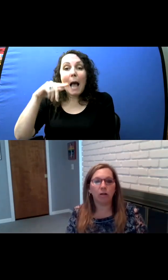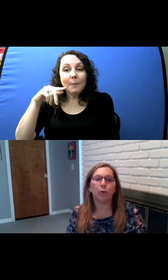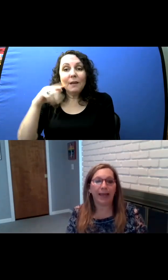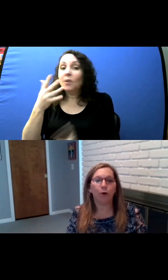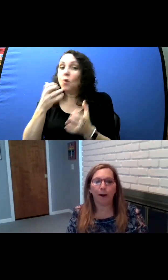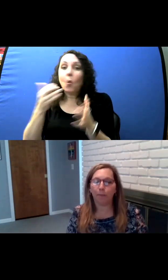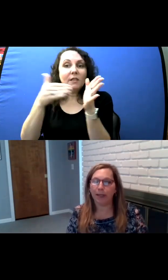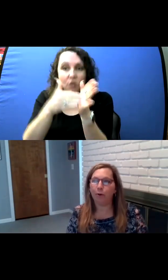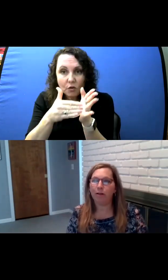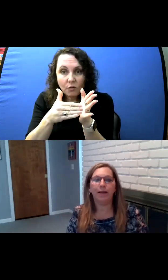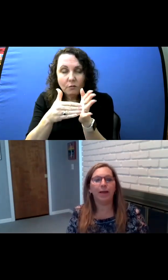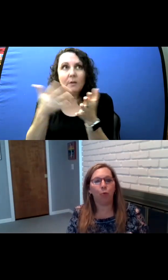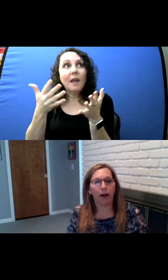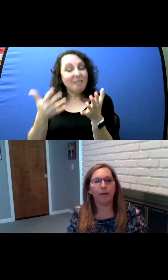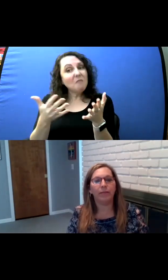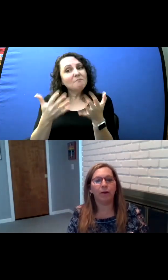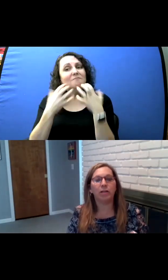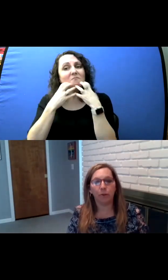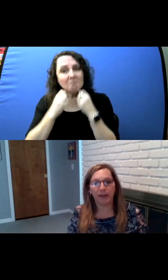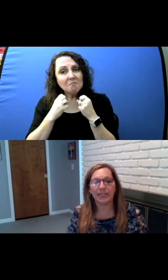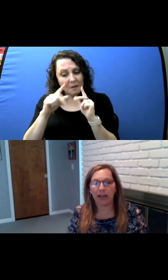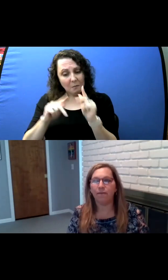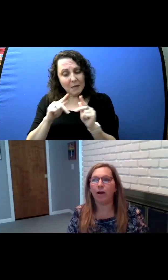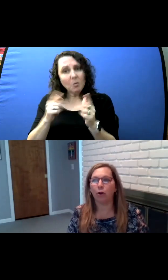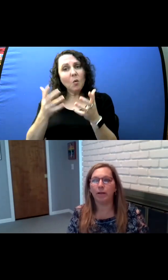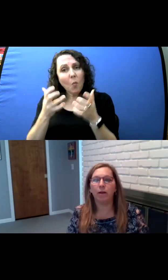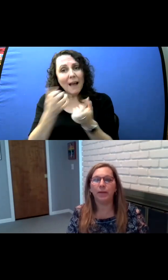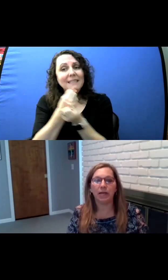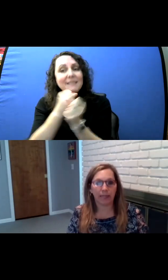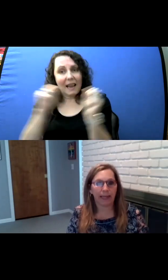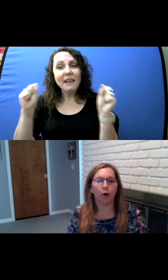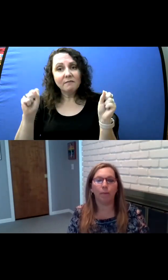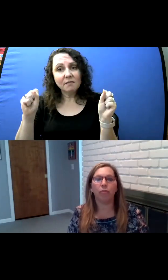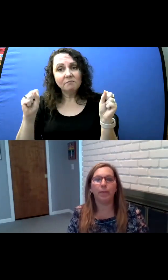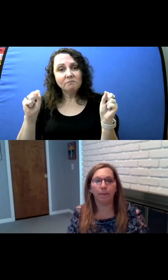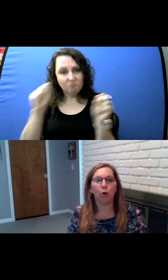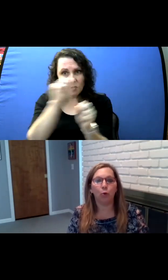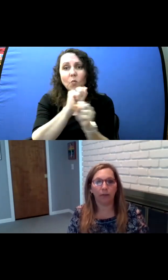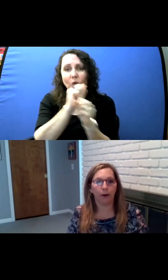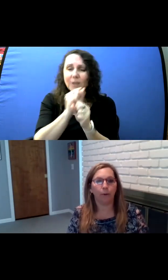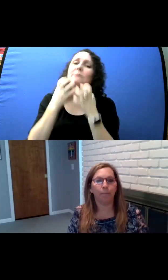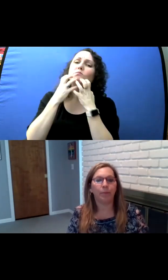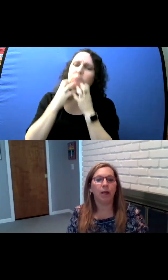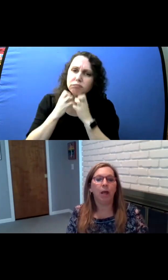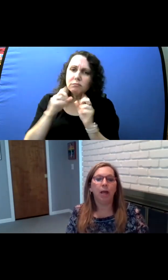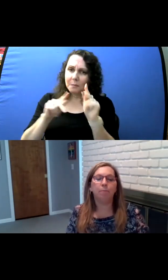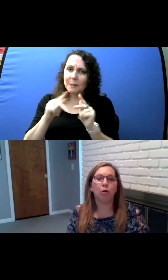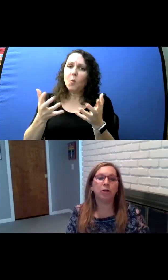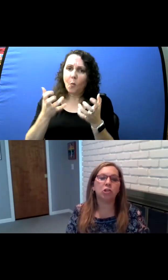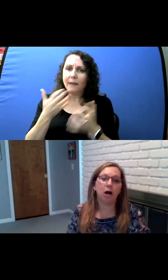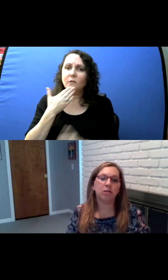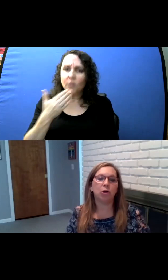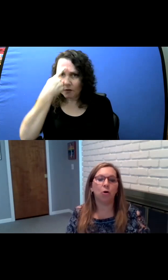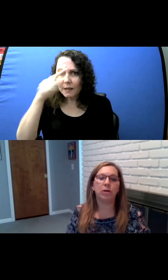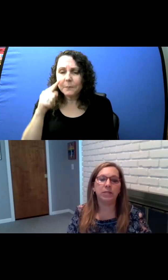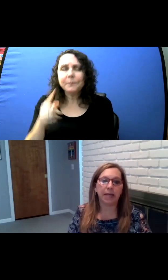of course, also care about people and they want there to be a safe environment because they care about the people who are there.